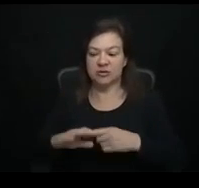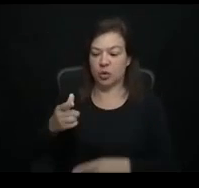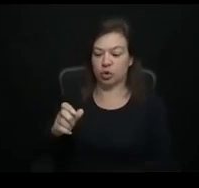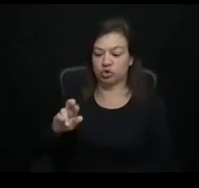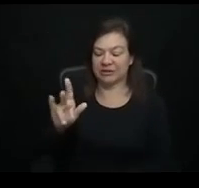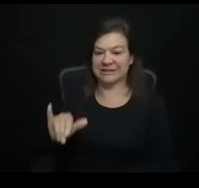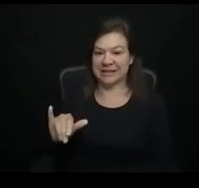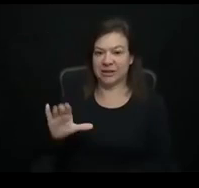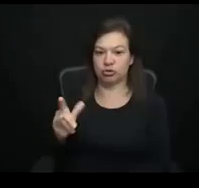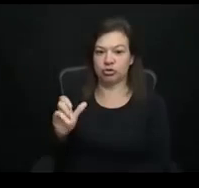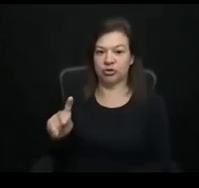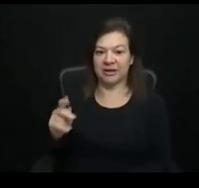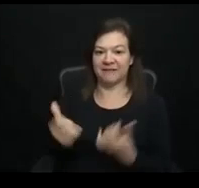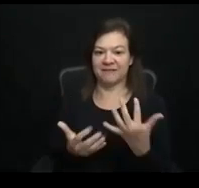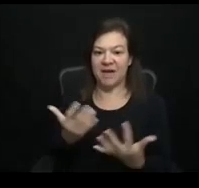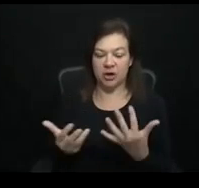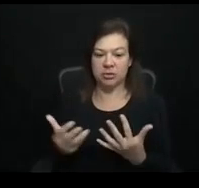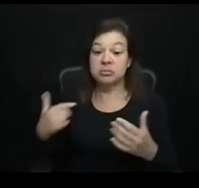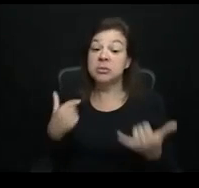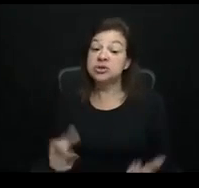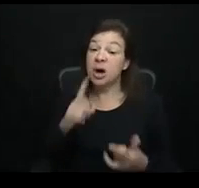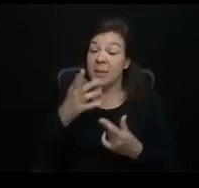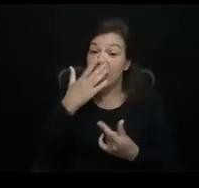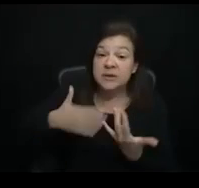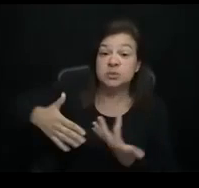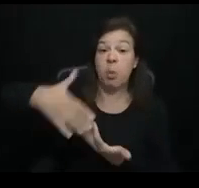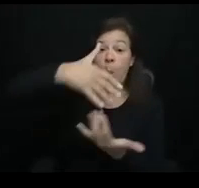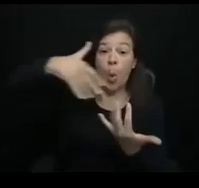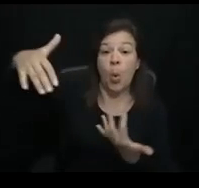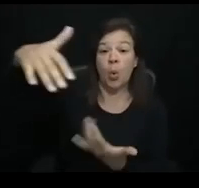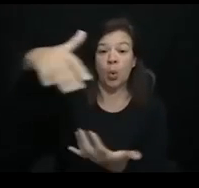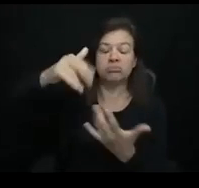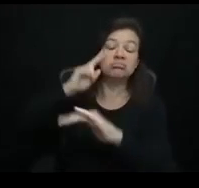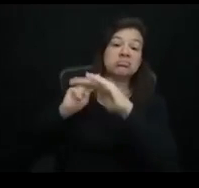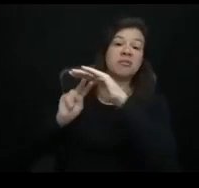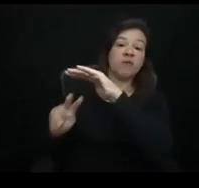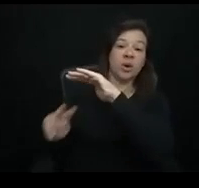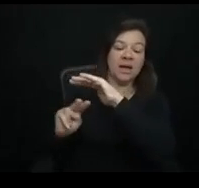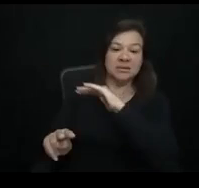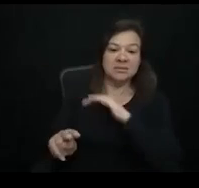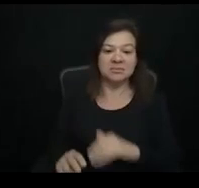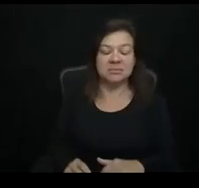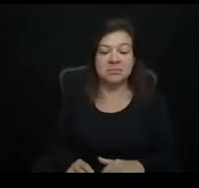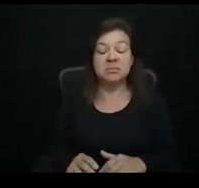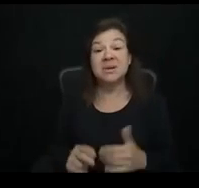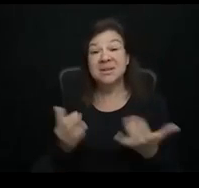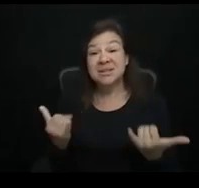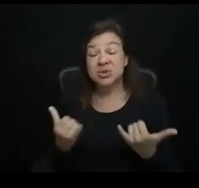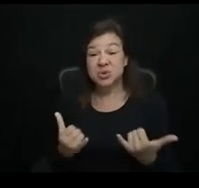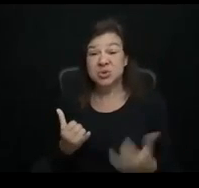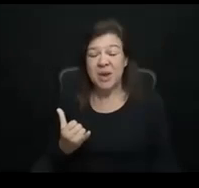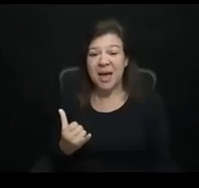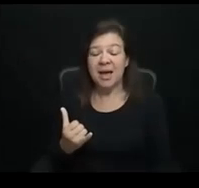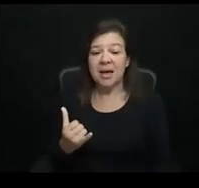you about smoke conditions today, forecasts. Pretty much today was